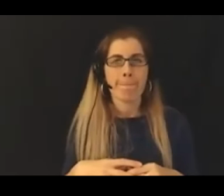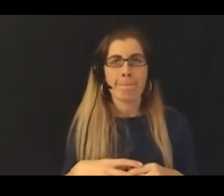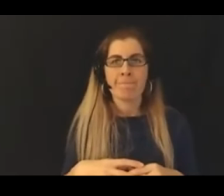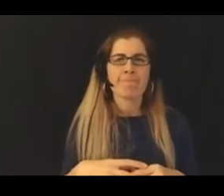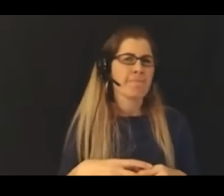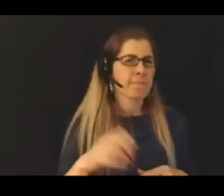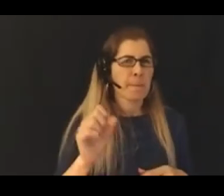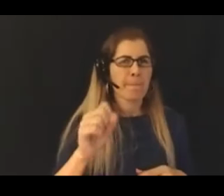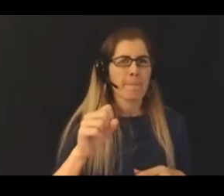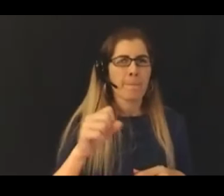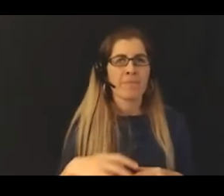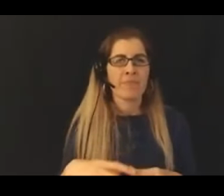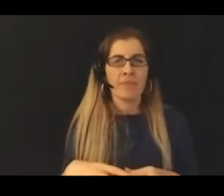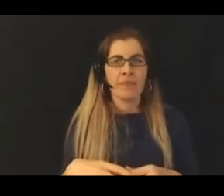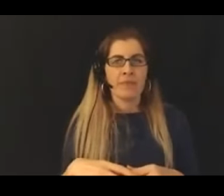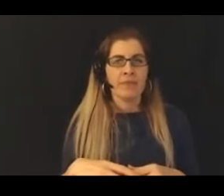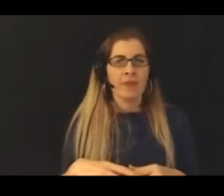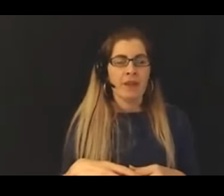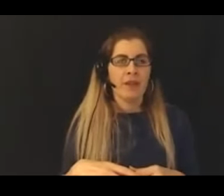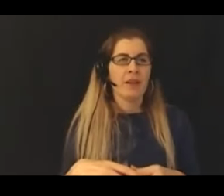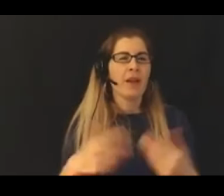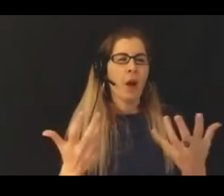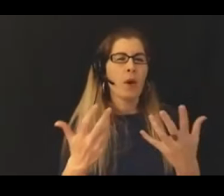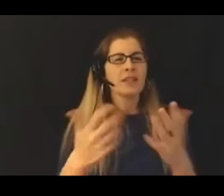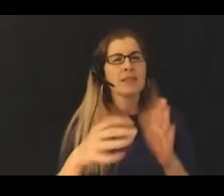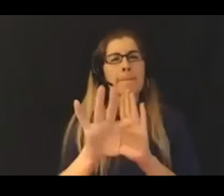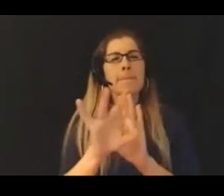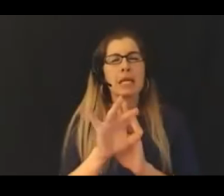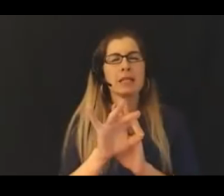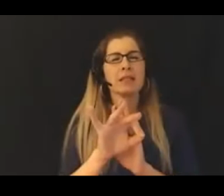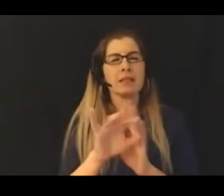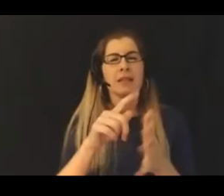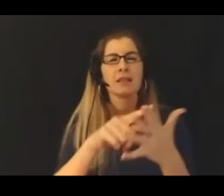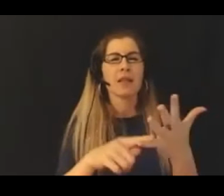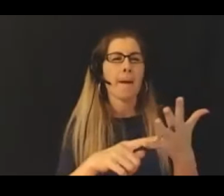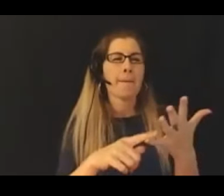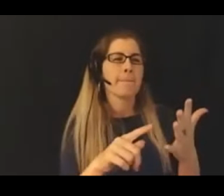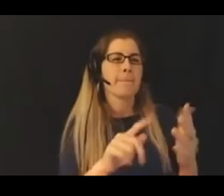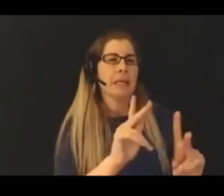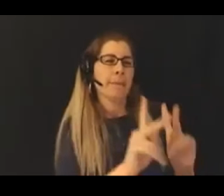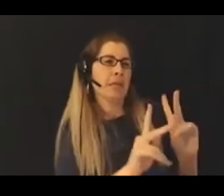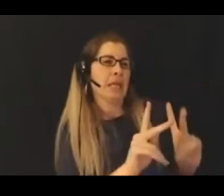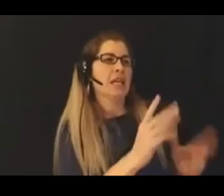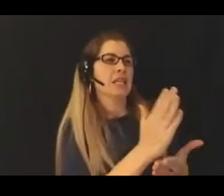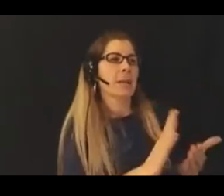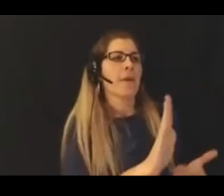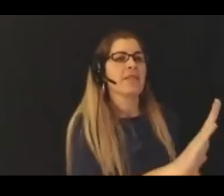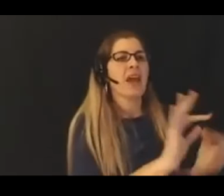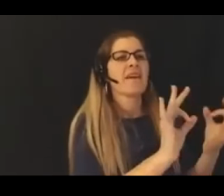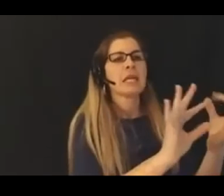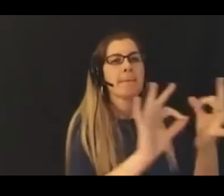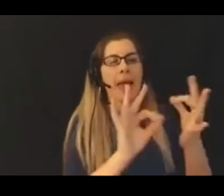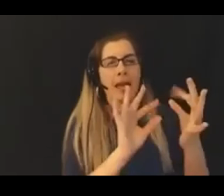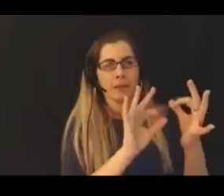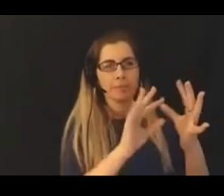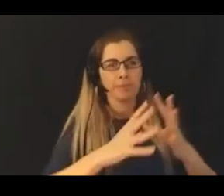Absolutely. So I wanted to choose pull out some of the participant feedback that we received. And I